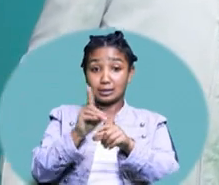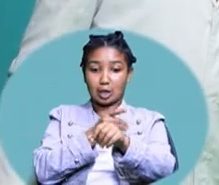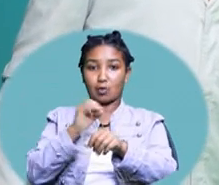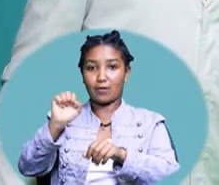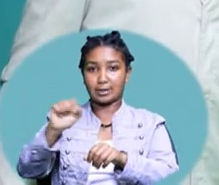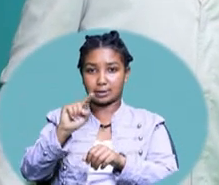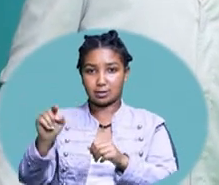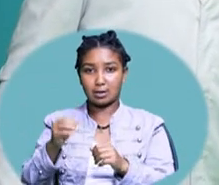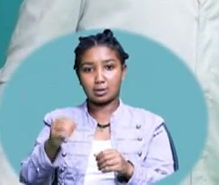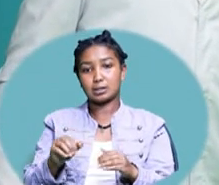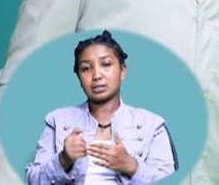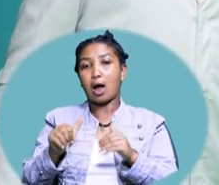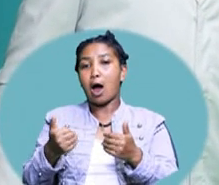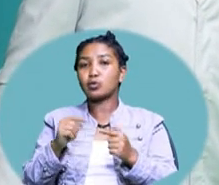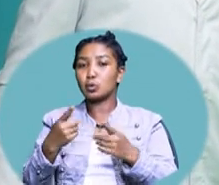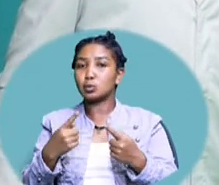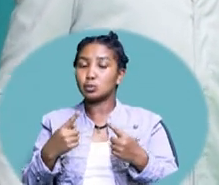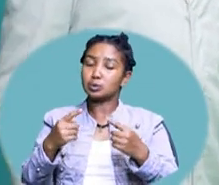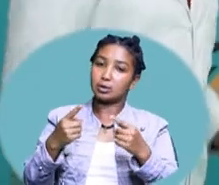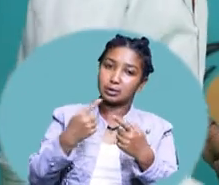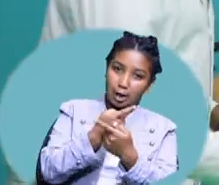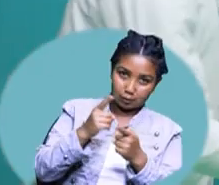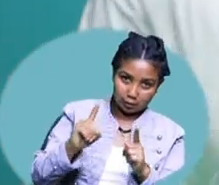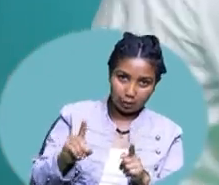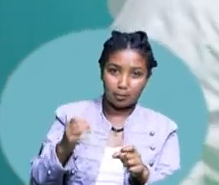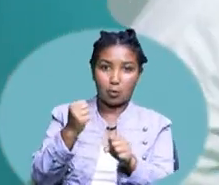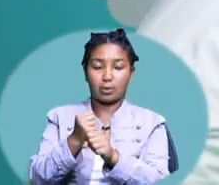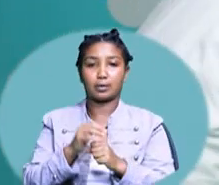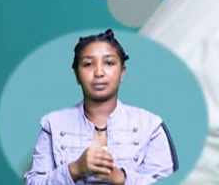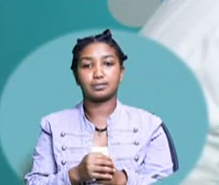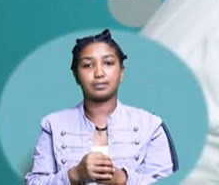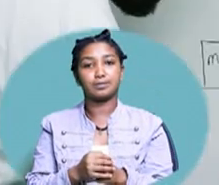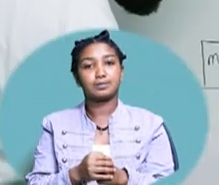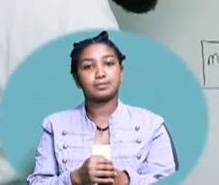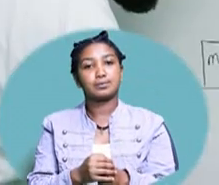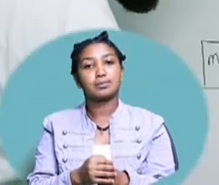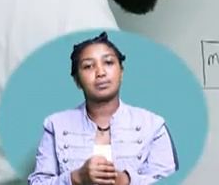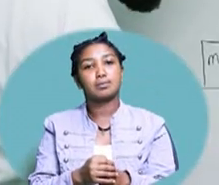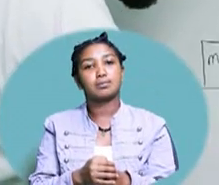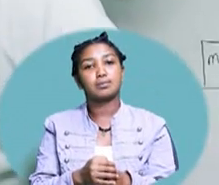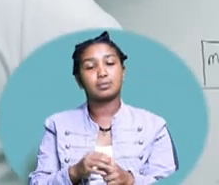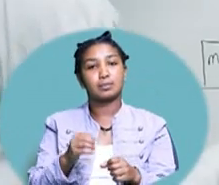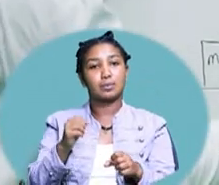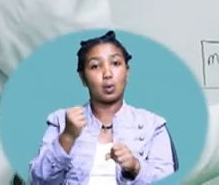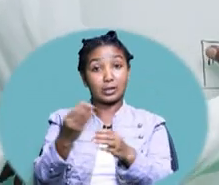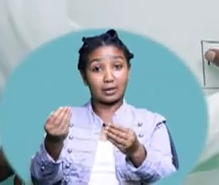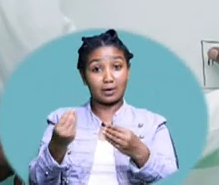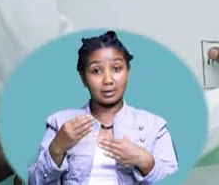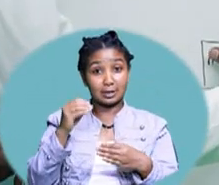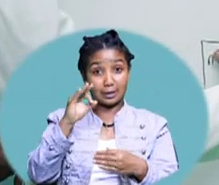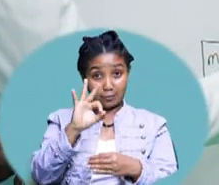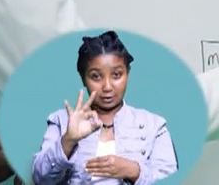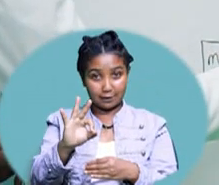s? That's how we are trying to determine work. So work is given as what? The